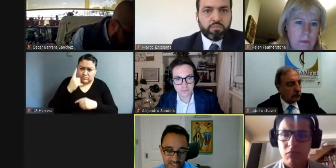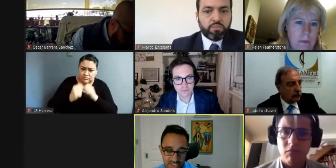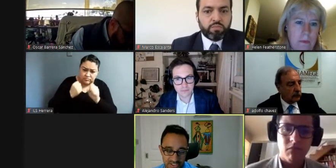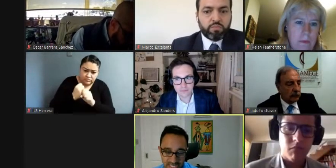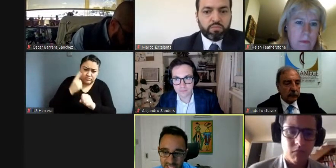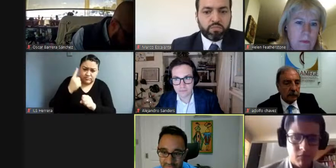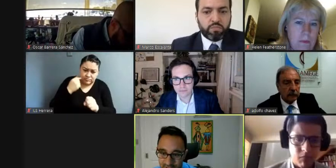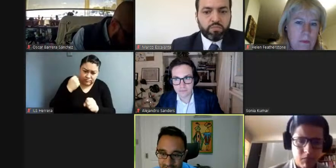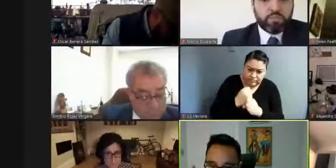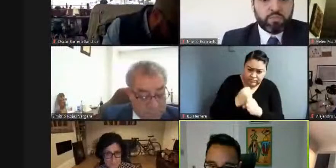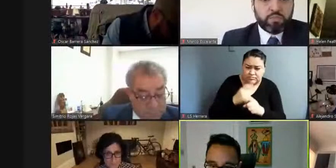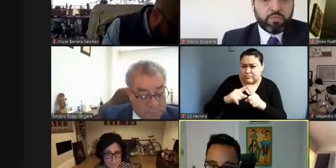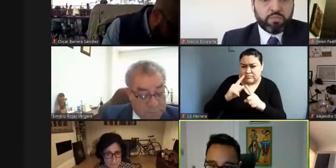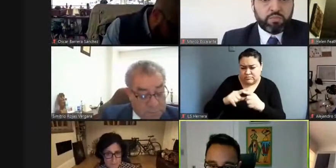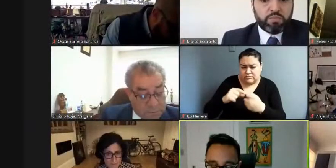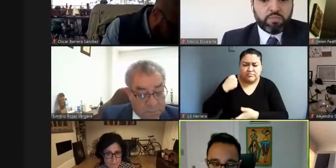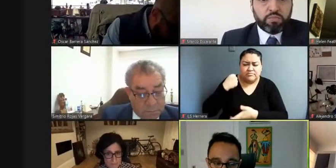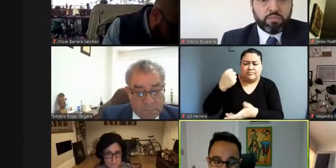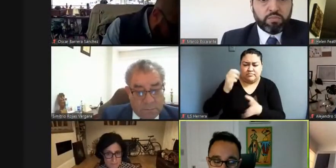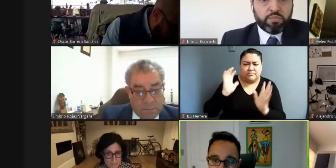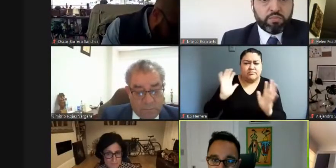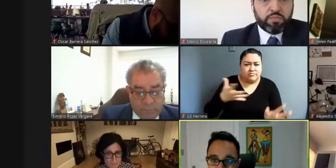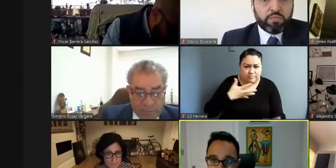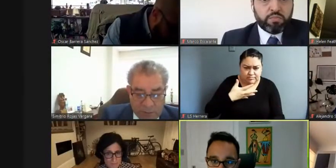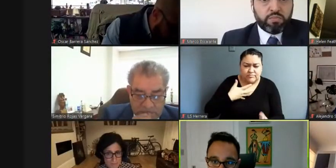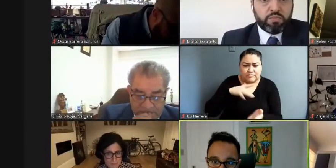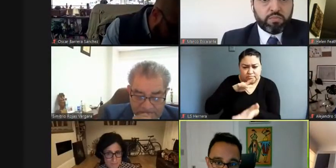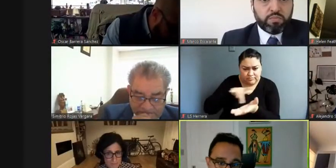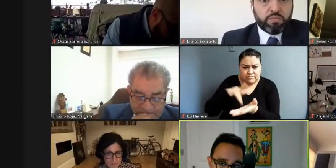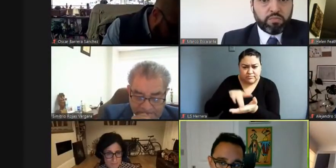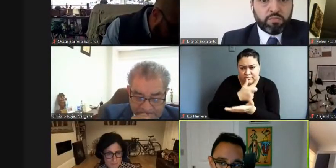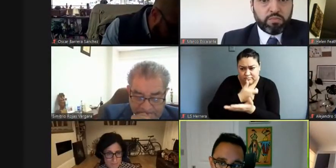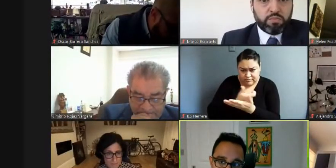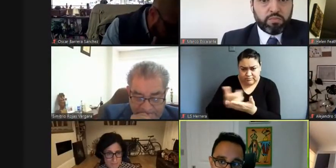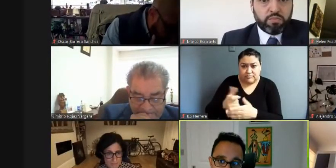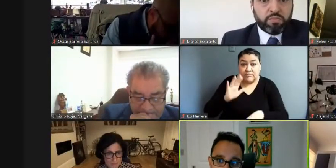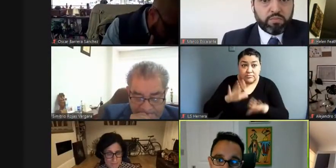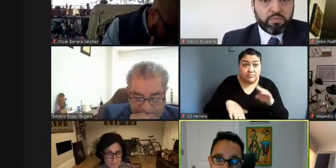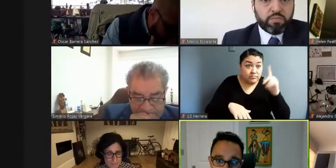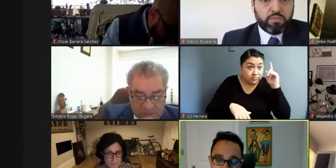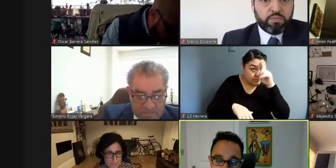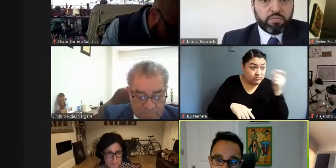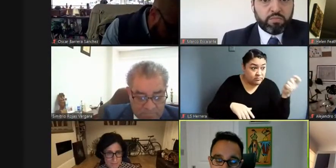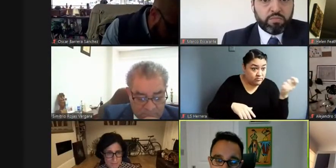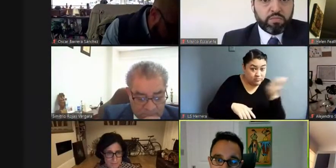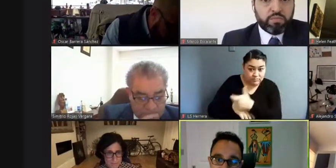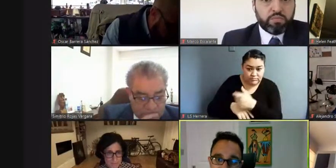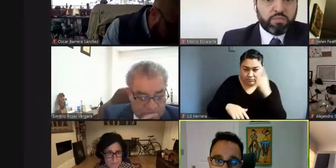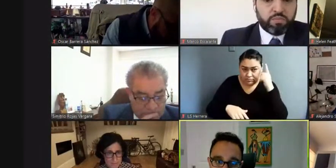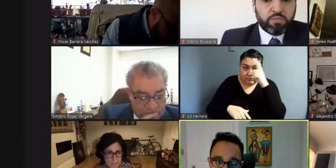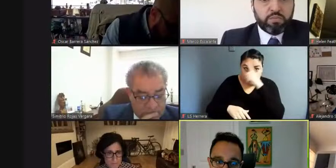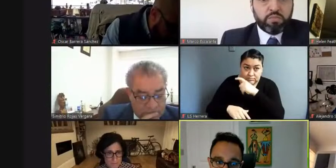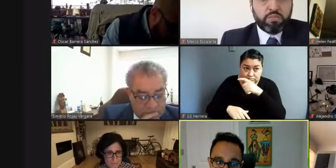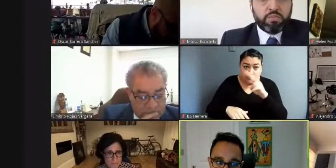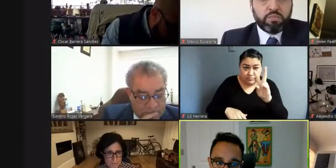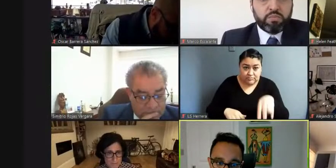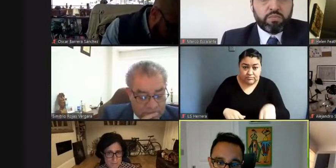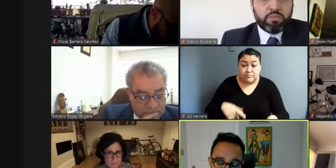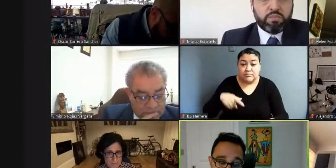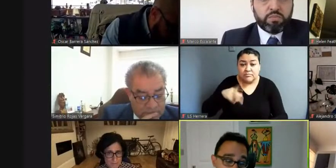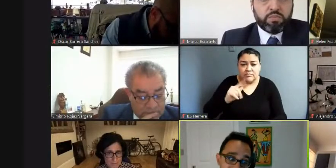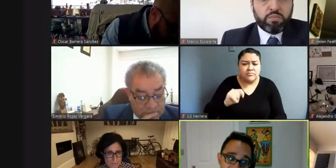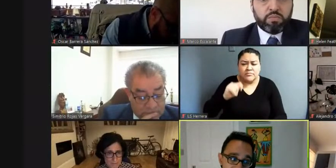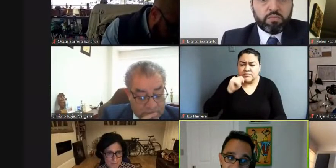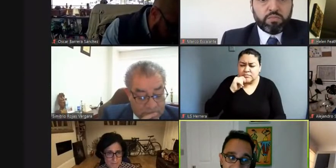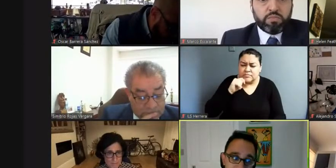been challenging to get that funding from what I've heard, but I certainly think it's been a real driver and a real success for the